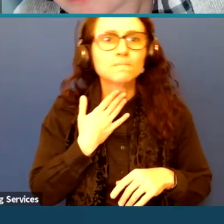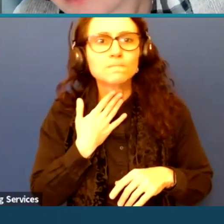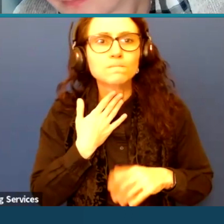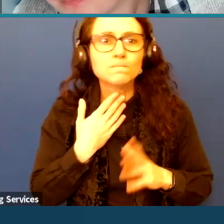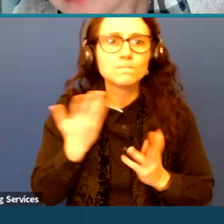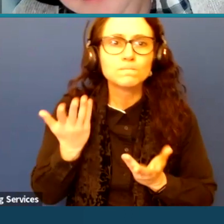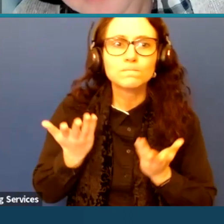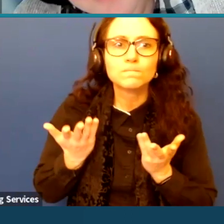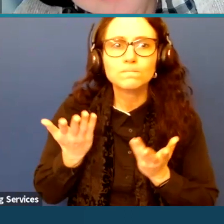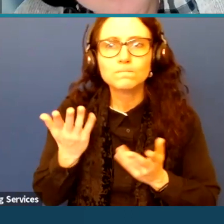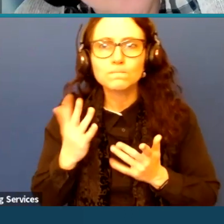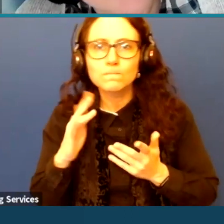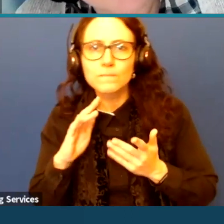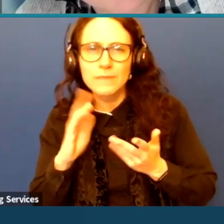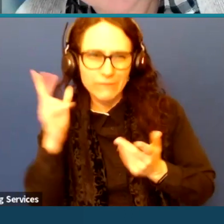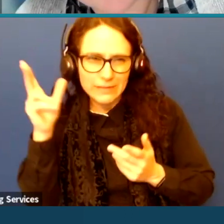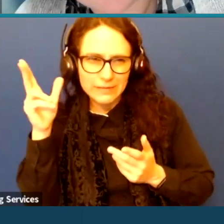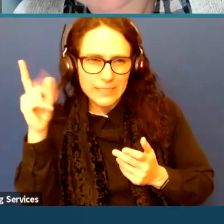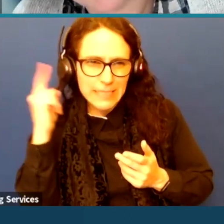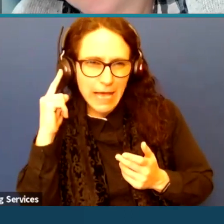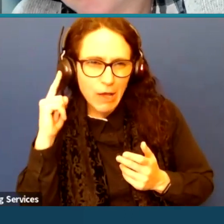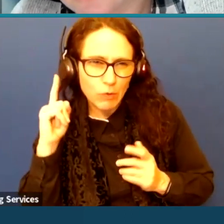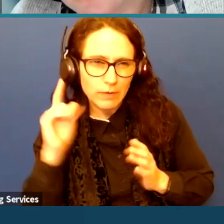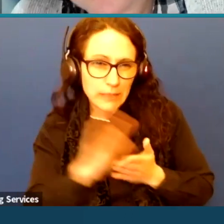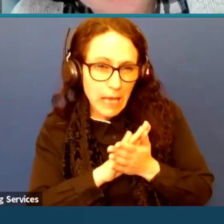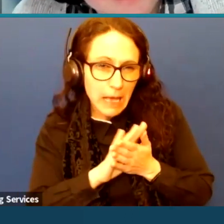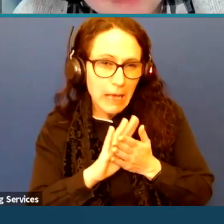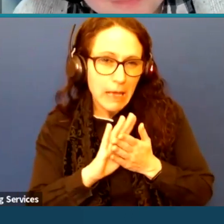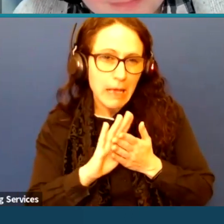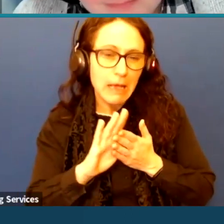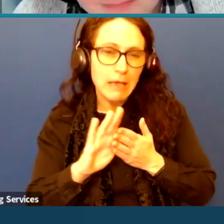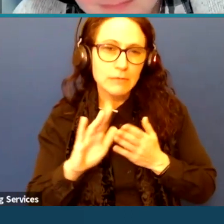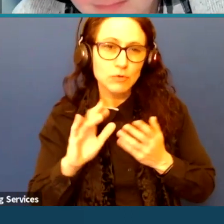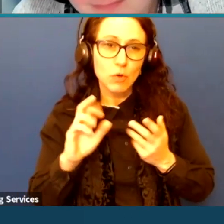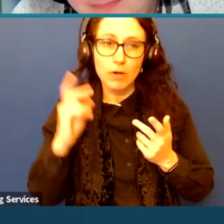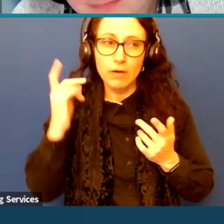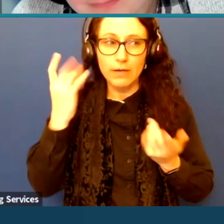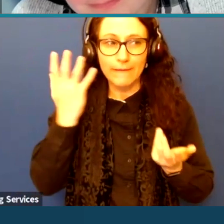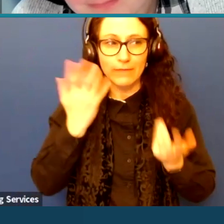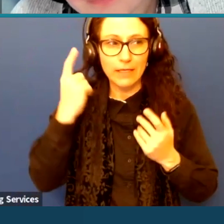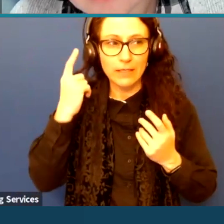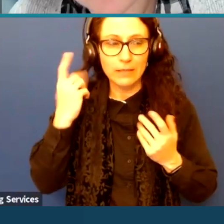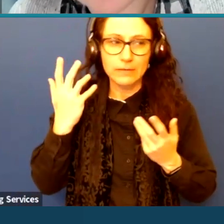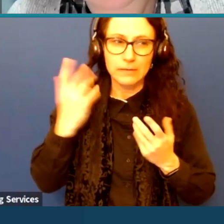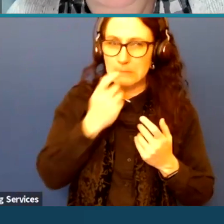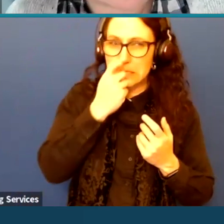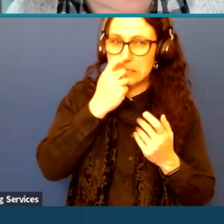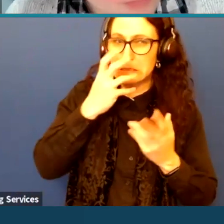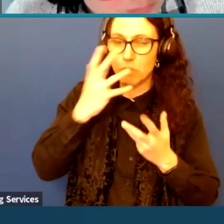And if they're kind, and even if there's somebody that works there that